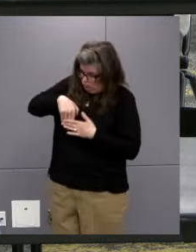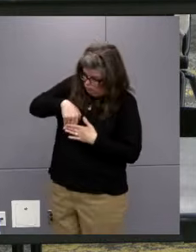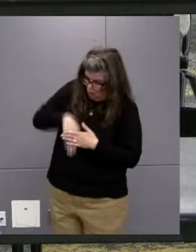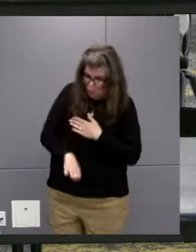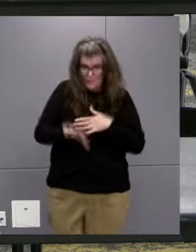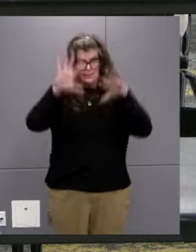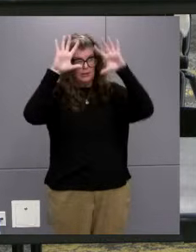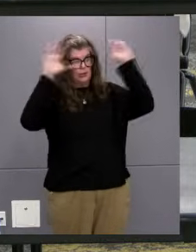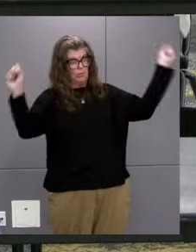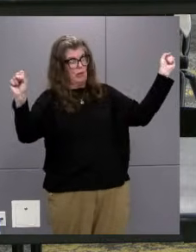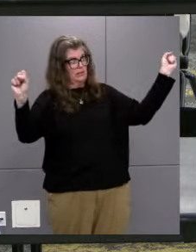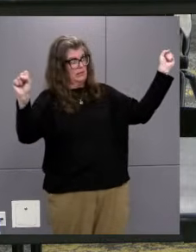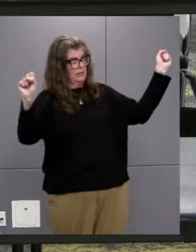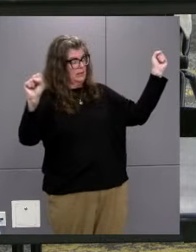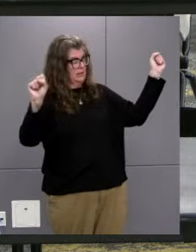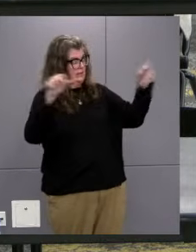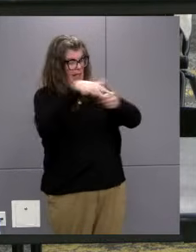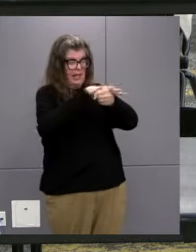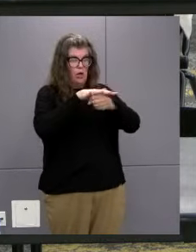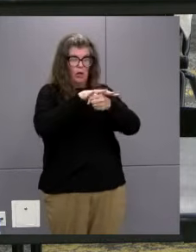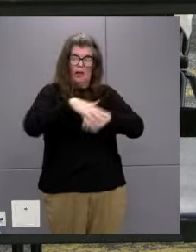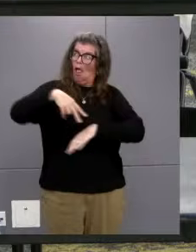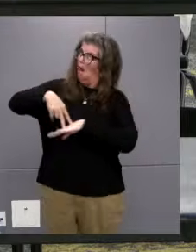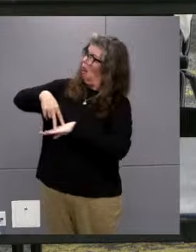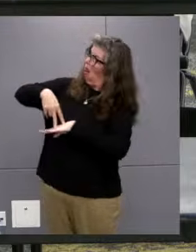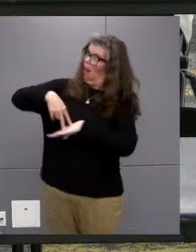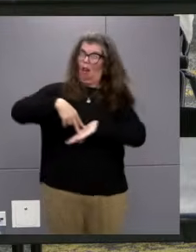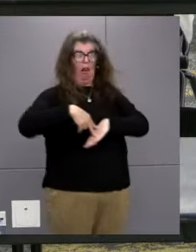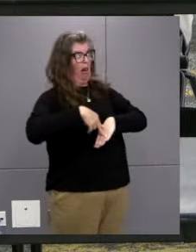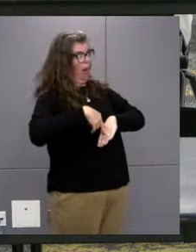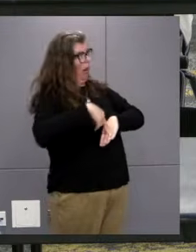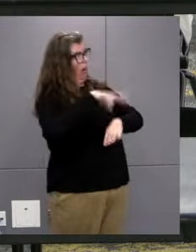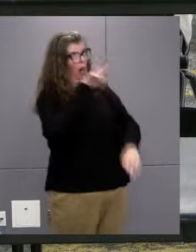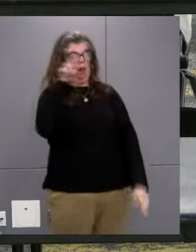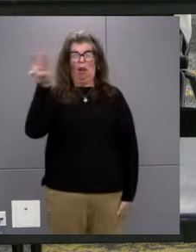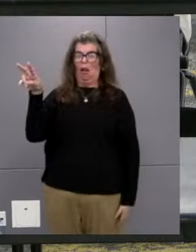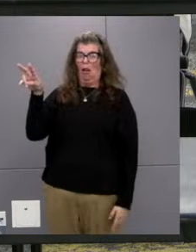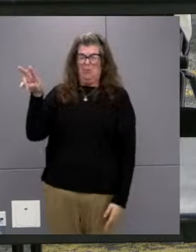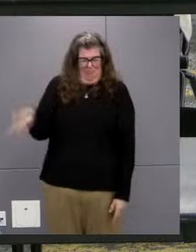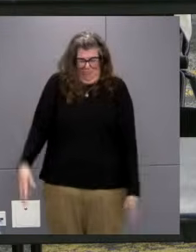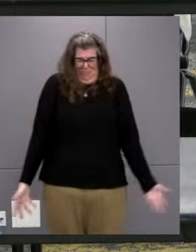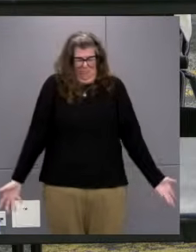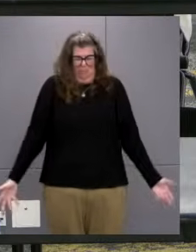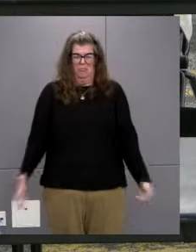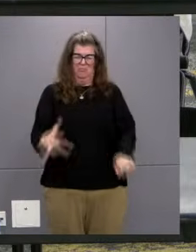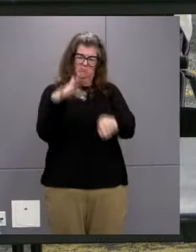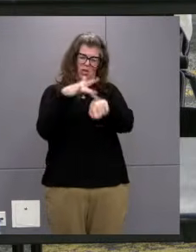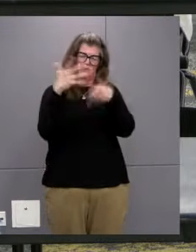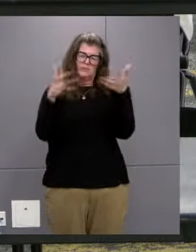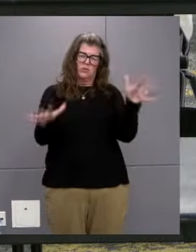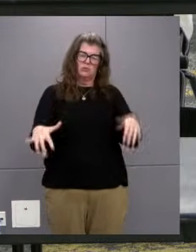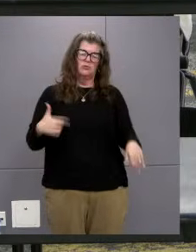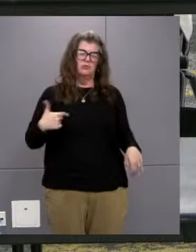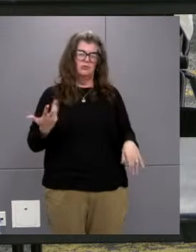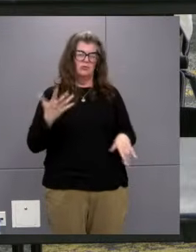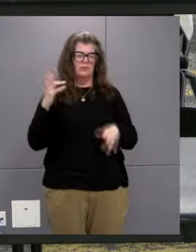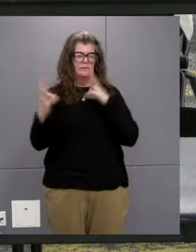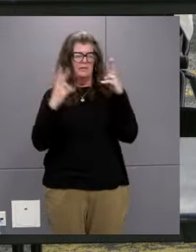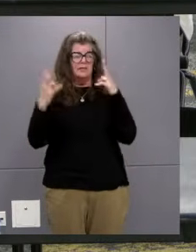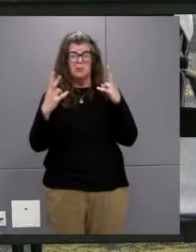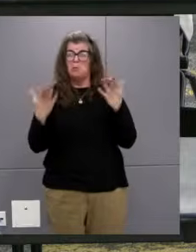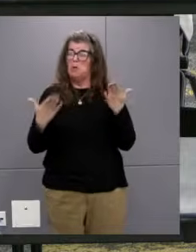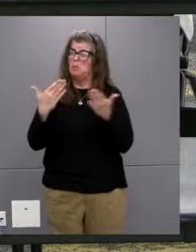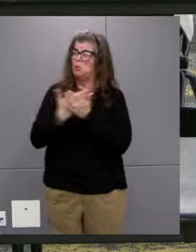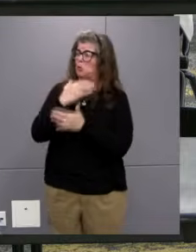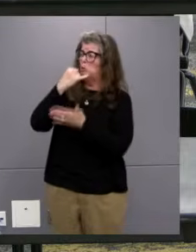because I want to stand there. I've been there. I have visited people in those offices. There may be some new artwork on the